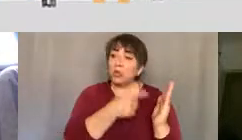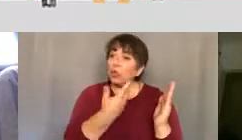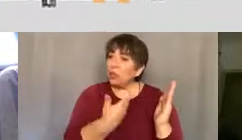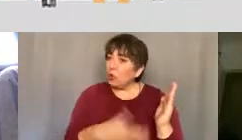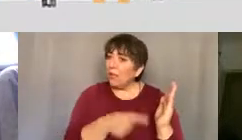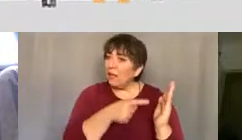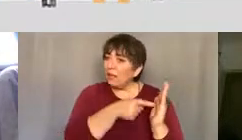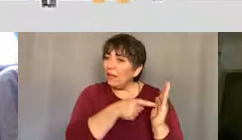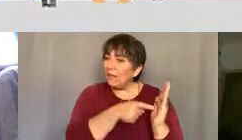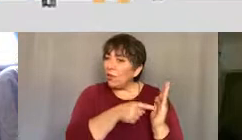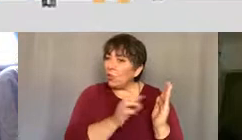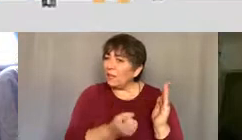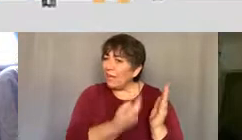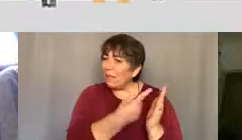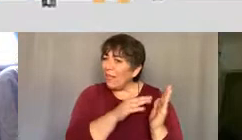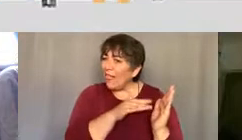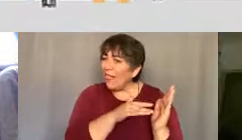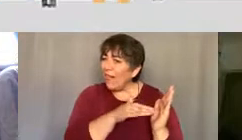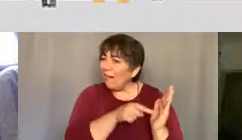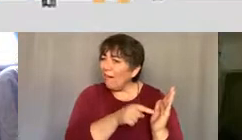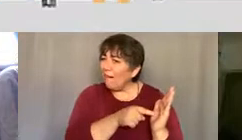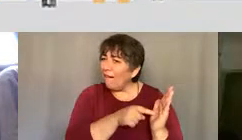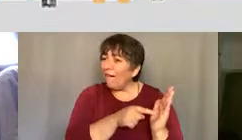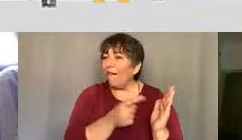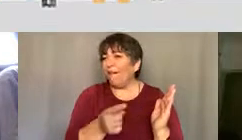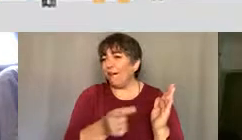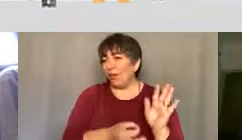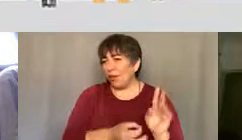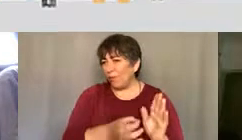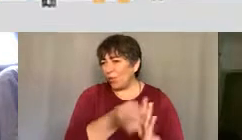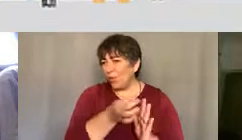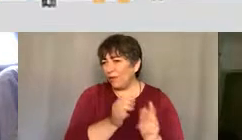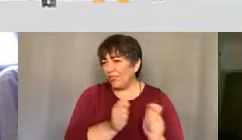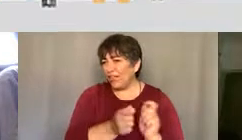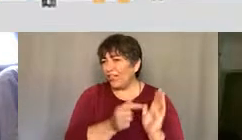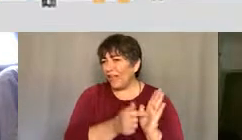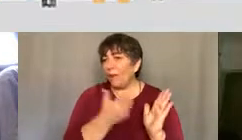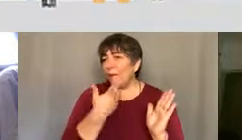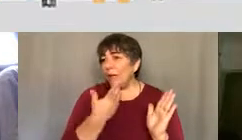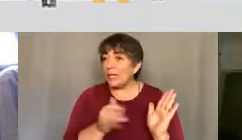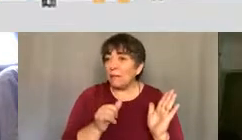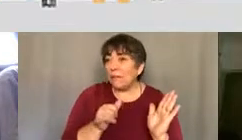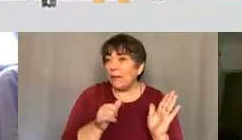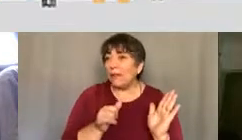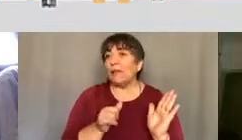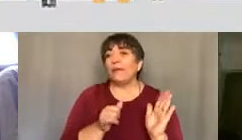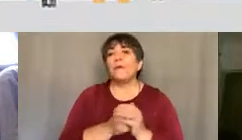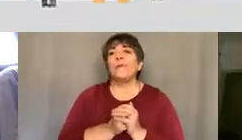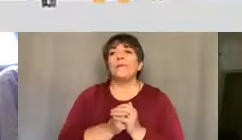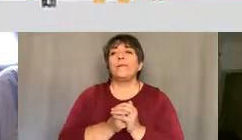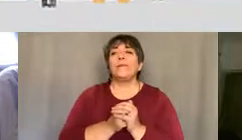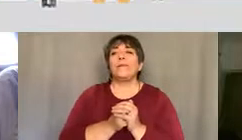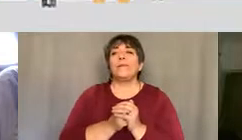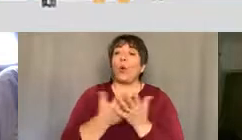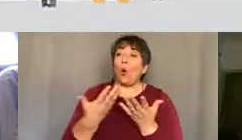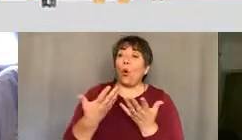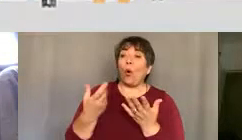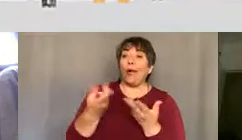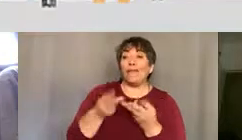see what's happening and where we might be able to deliver some improvements, and providing lots of updates on information that comes down nationally and